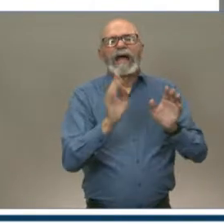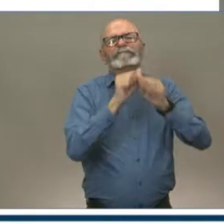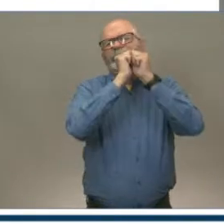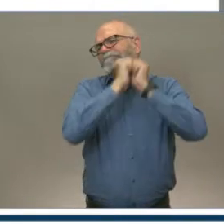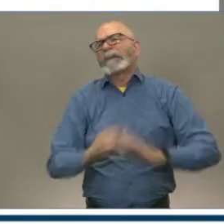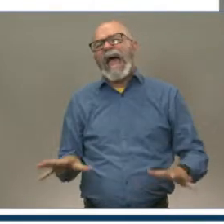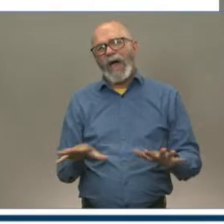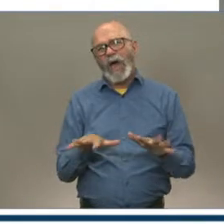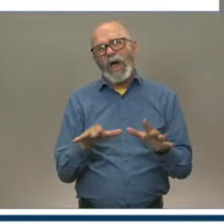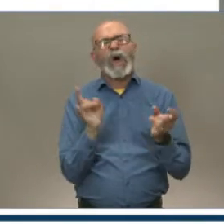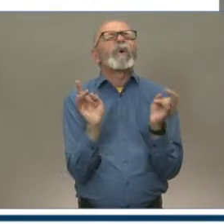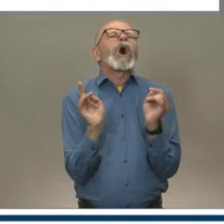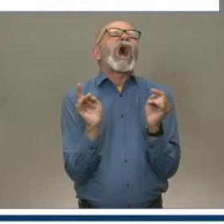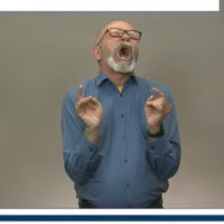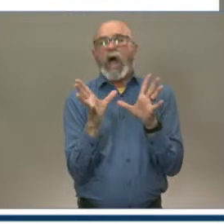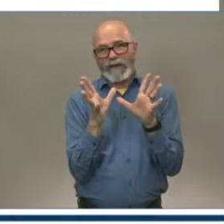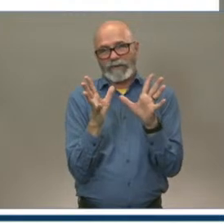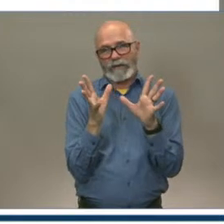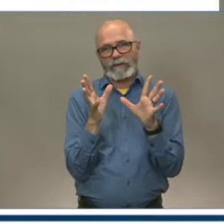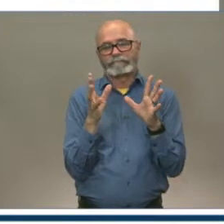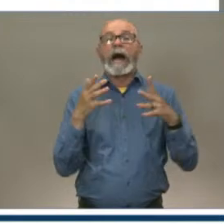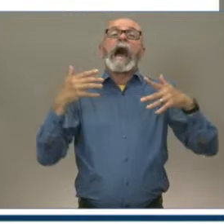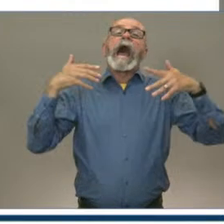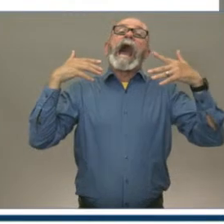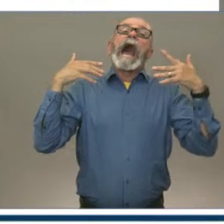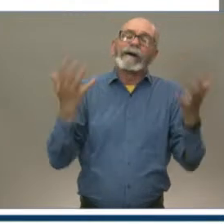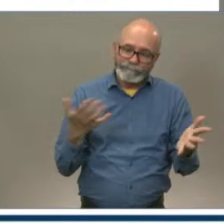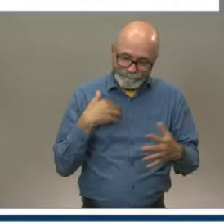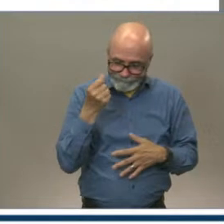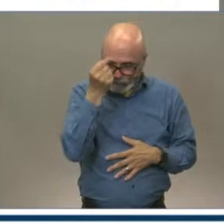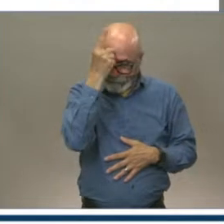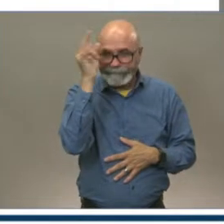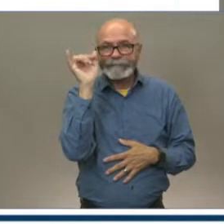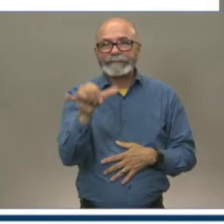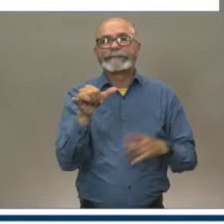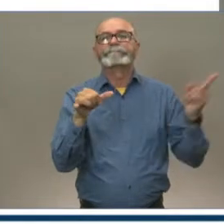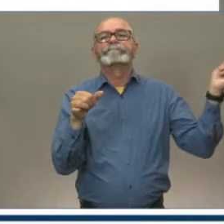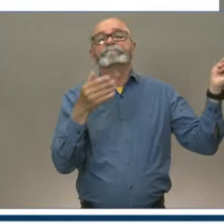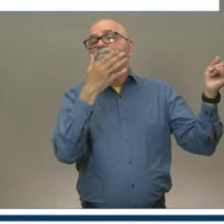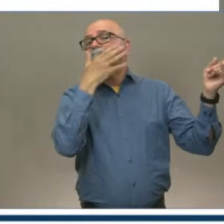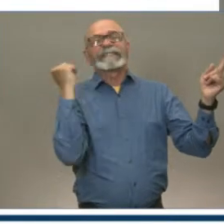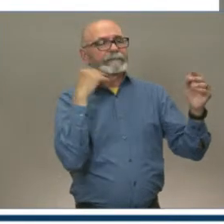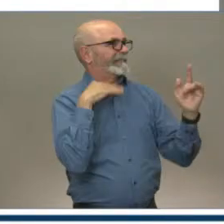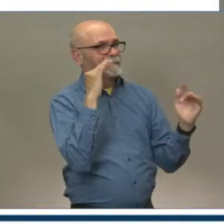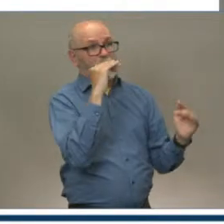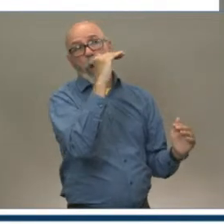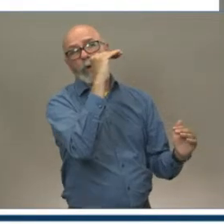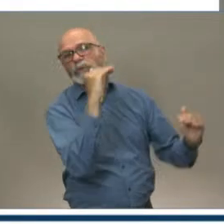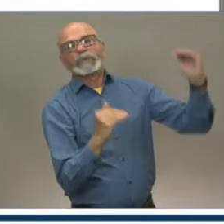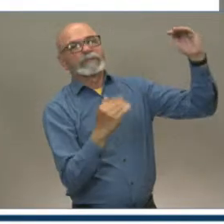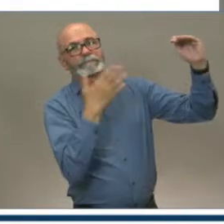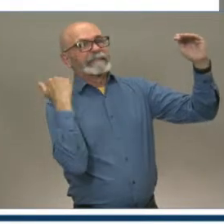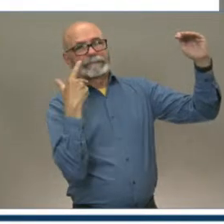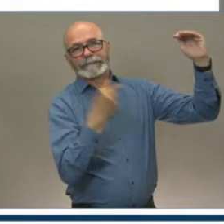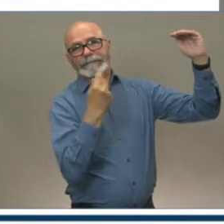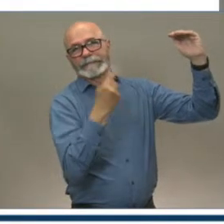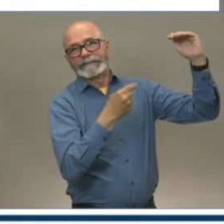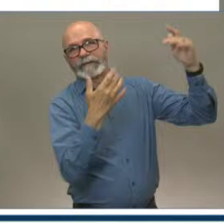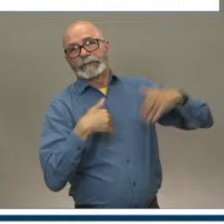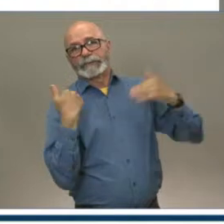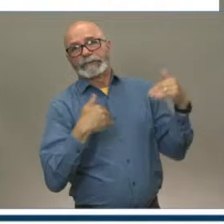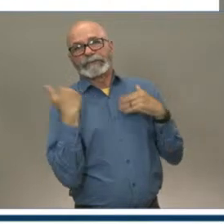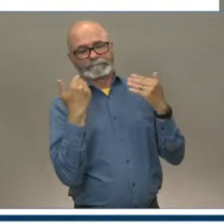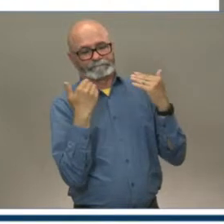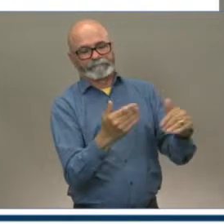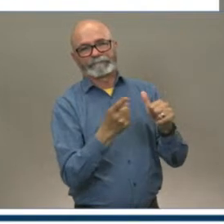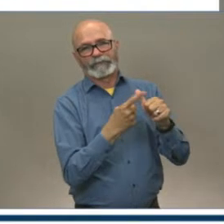greater than us. Then in those jurisdictions, actually, the balance tips, so the risk justifies the use